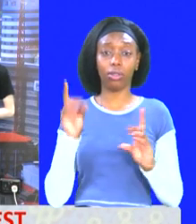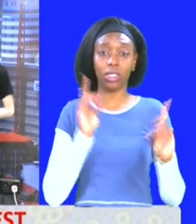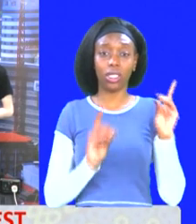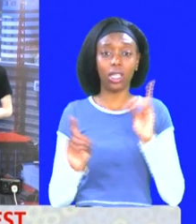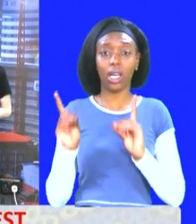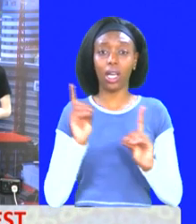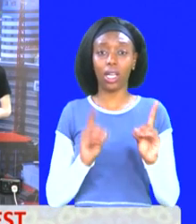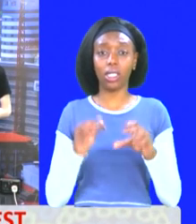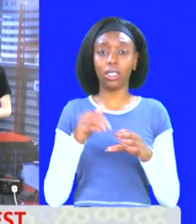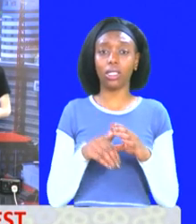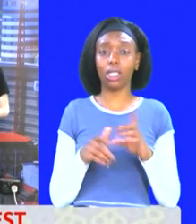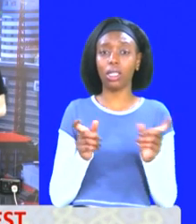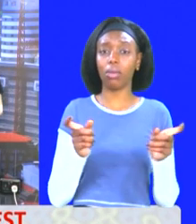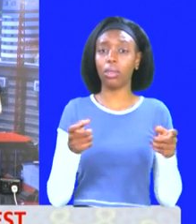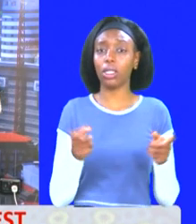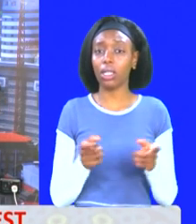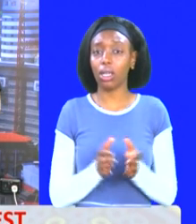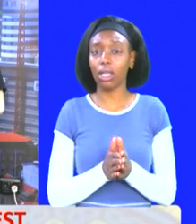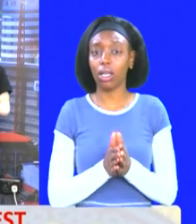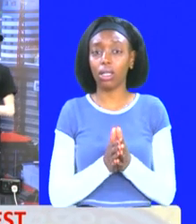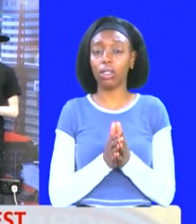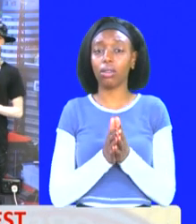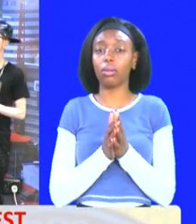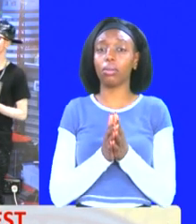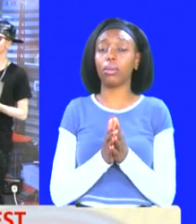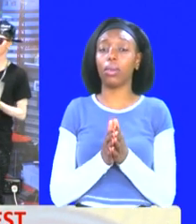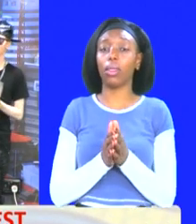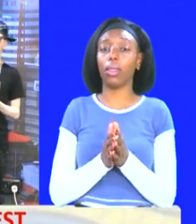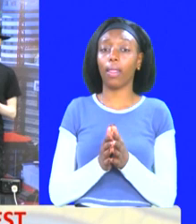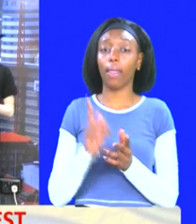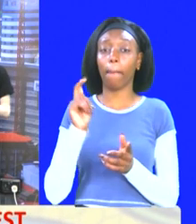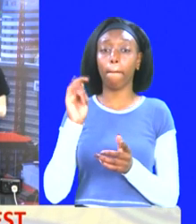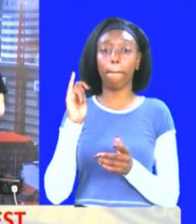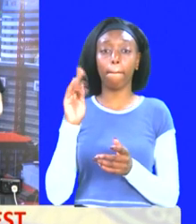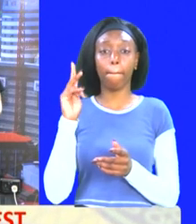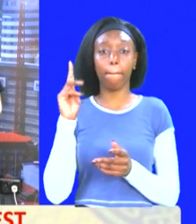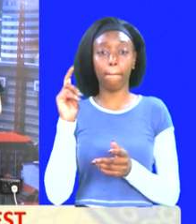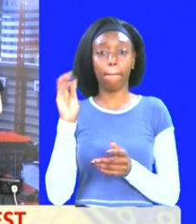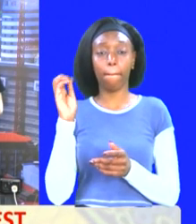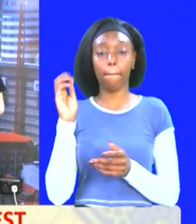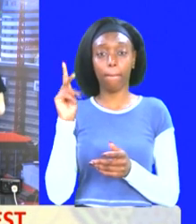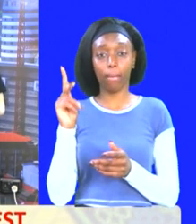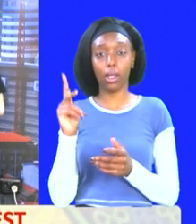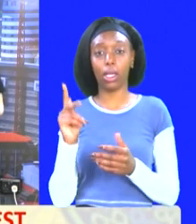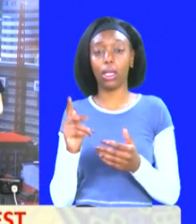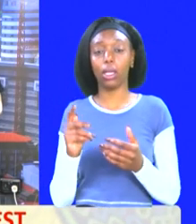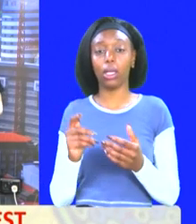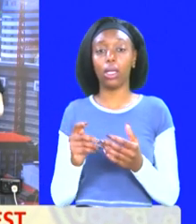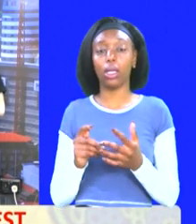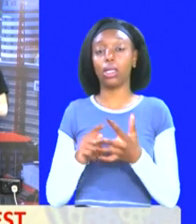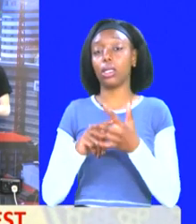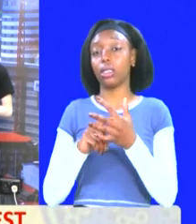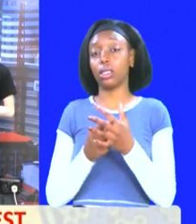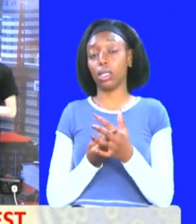sijui when you remove this platform. But ubaya pia when umesema, TikTok is really bringing everything to light.